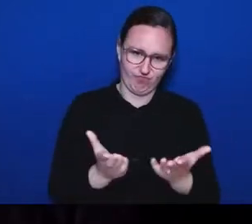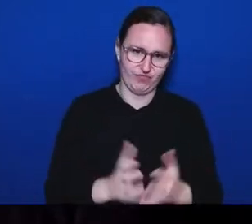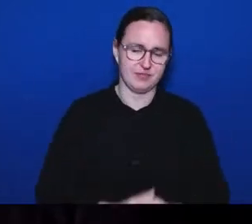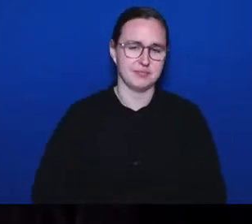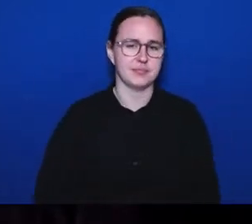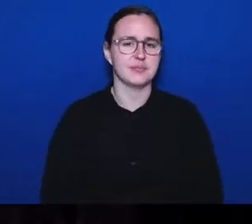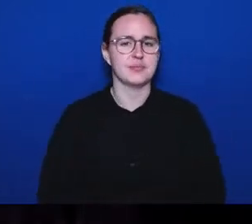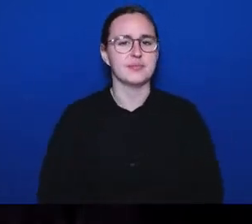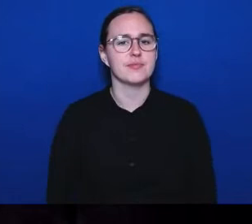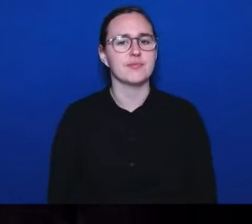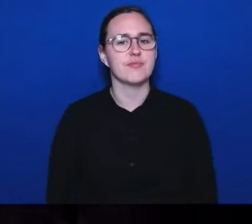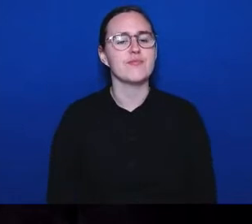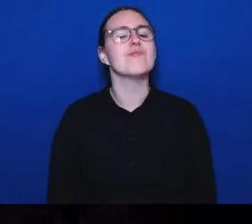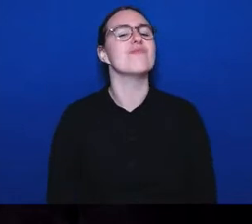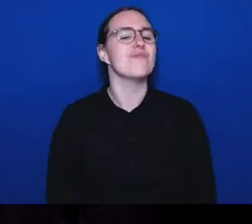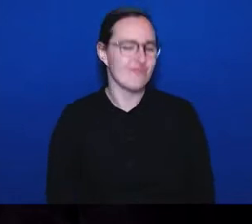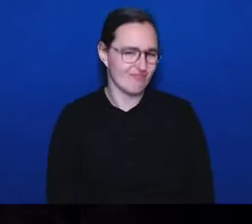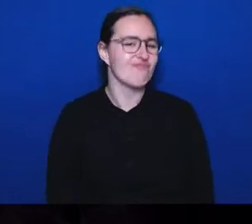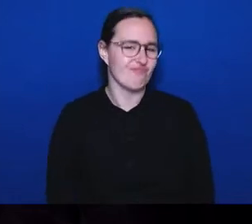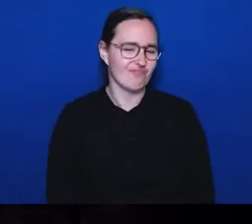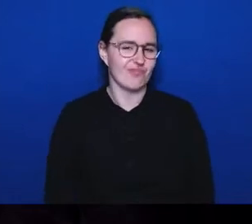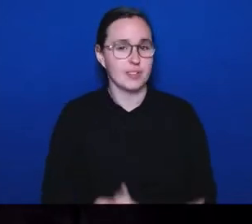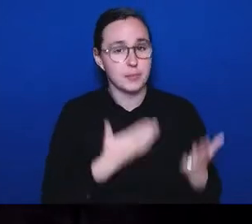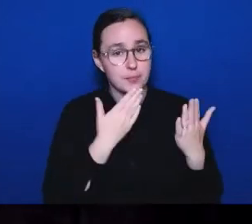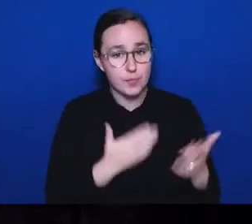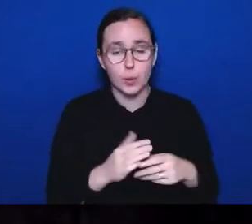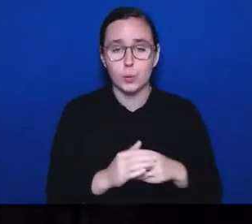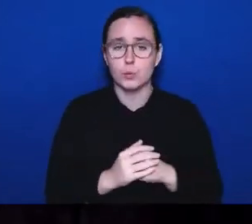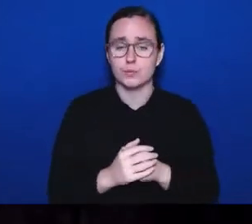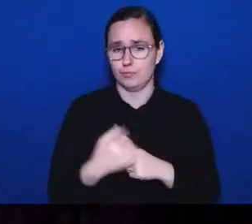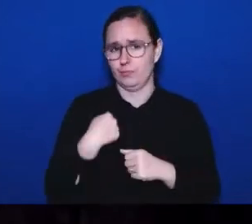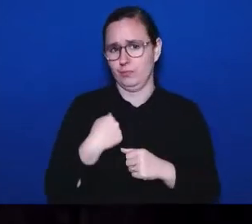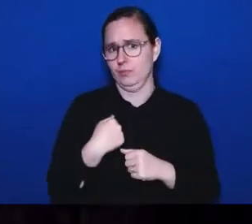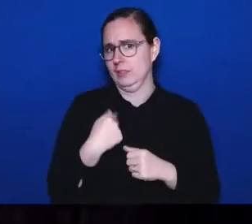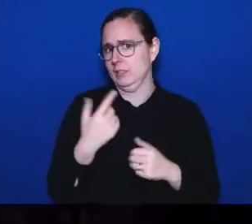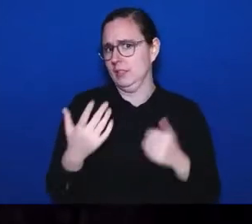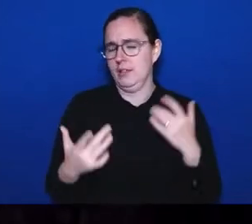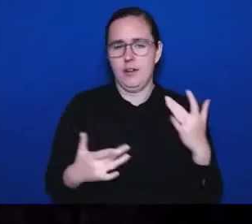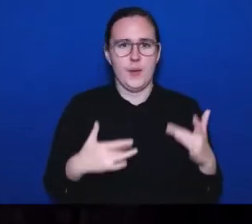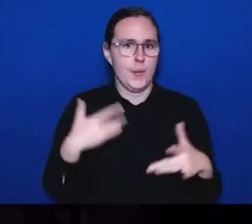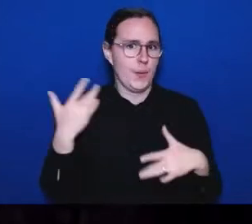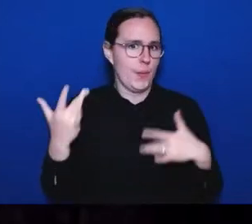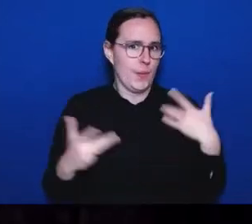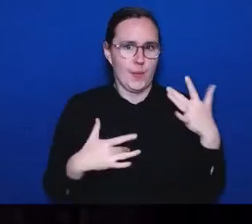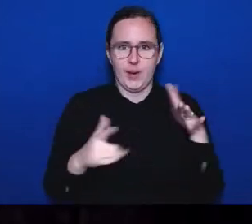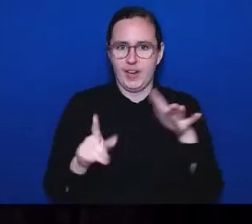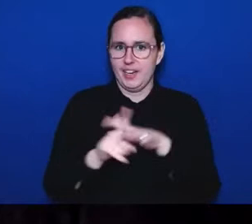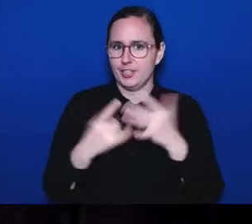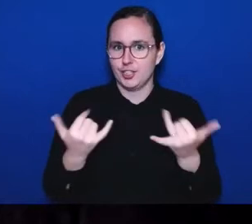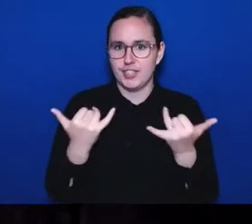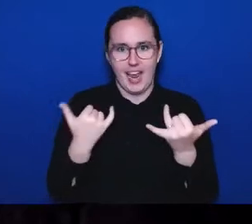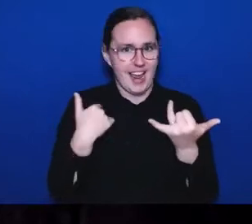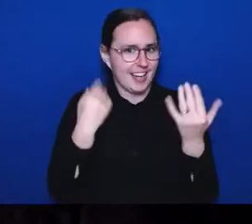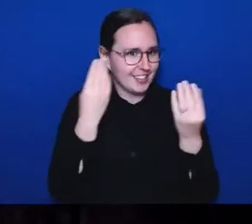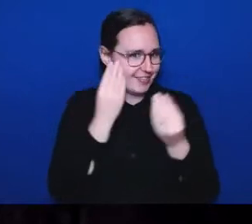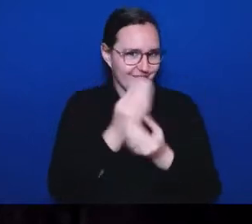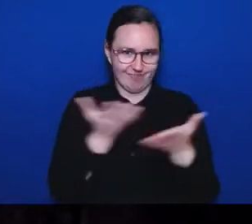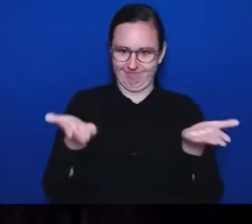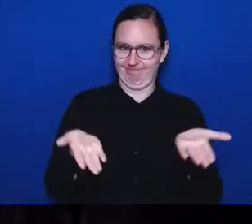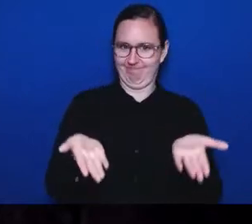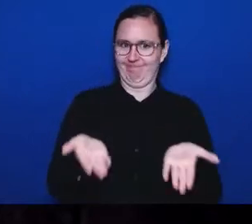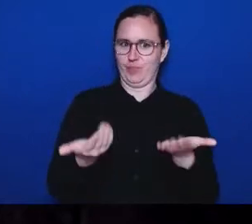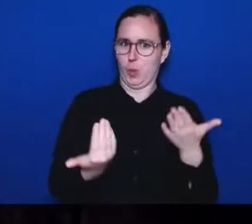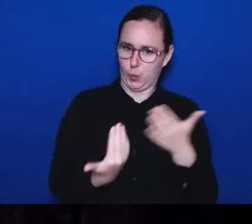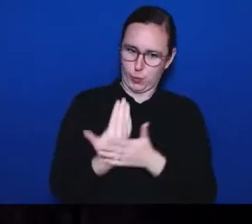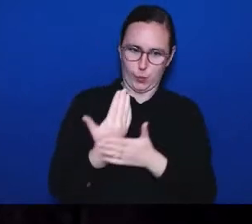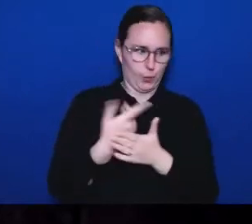Thank you kindly, Minister. I am excited to be here today as we announce two major developments that we believe that will move us